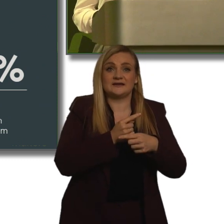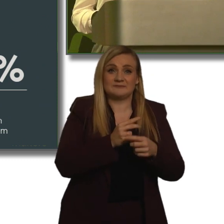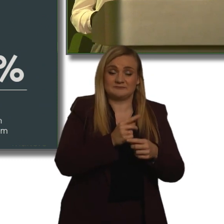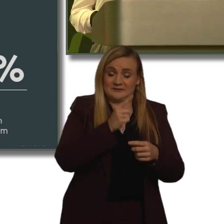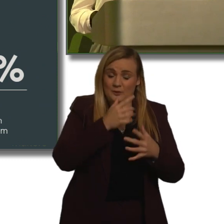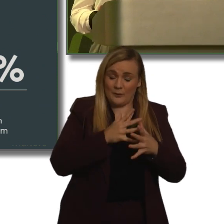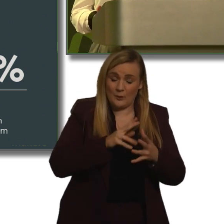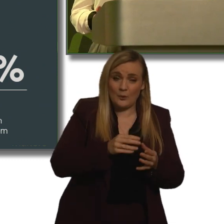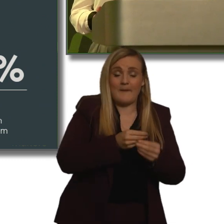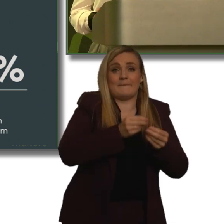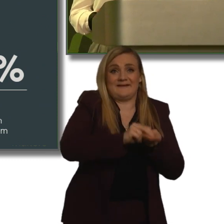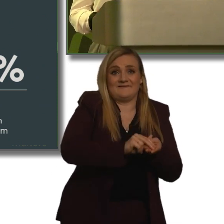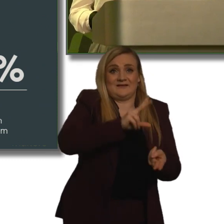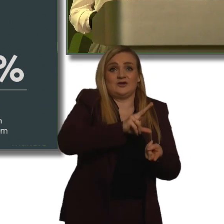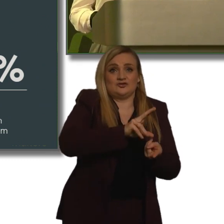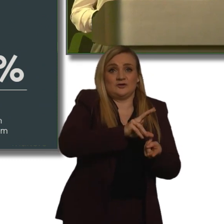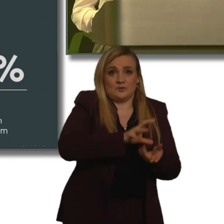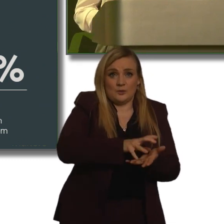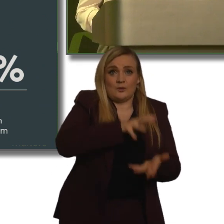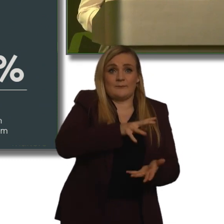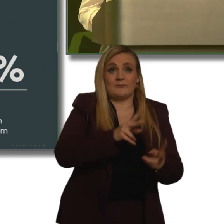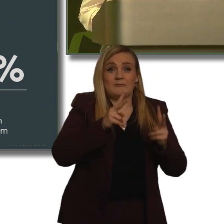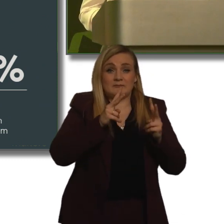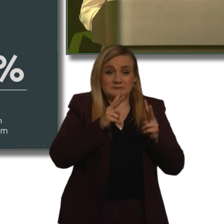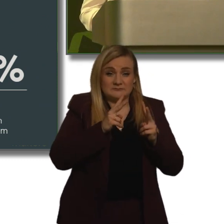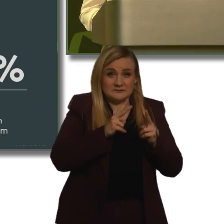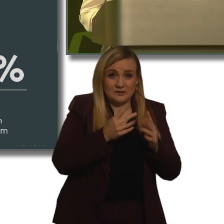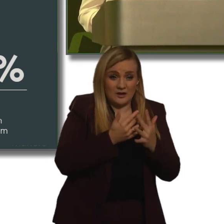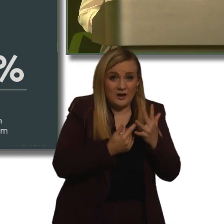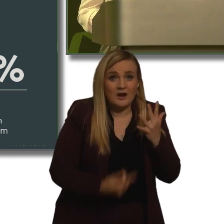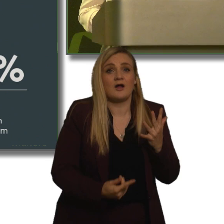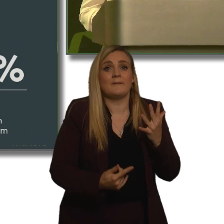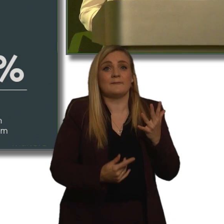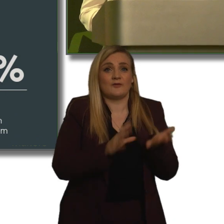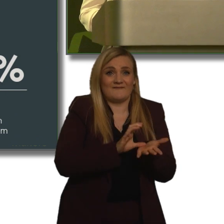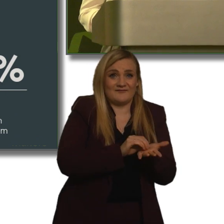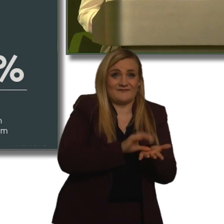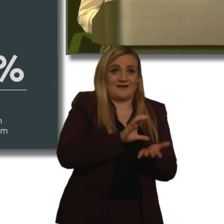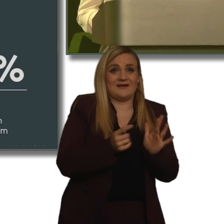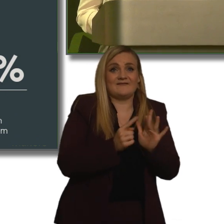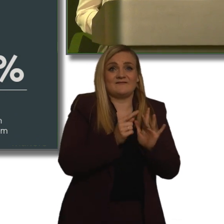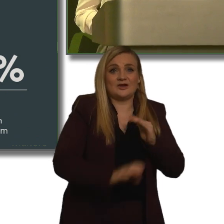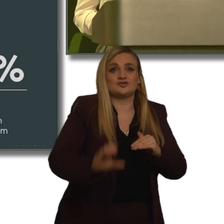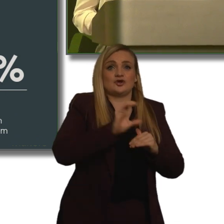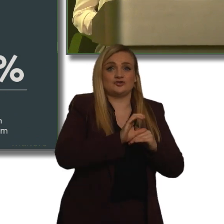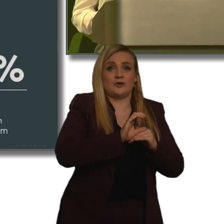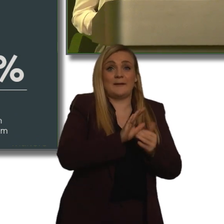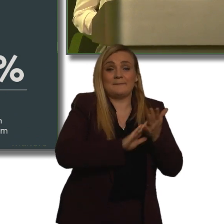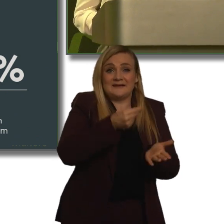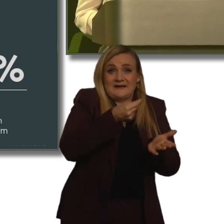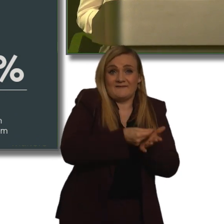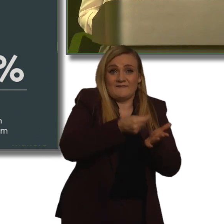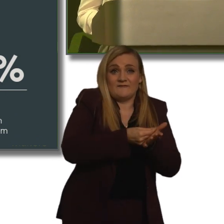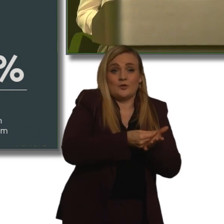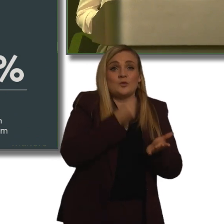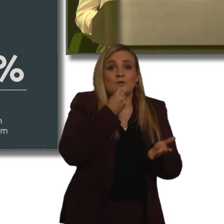highly inflationary context. We had double-digit food inflation that drove up shelf prices for the boxes of cereal, the pints of